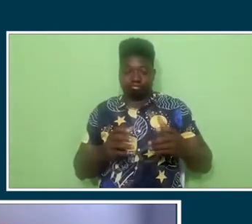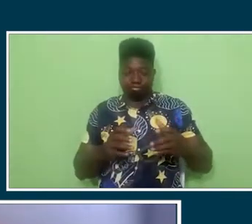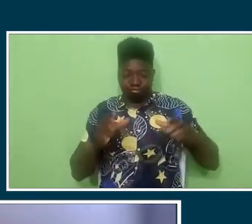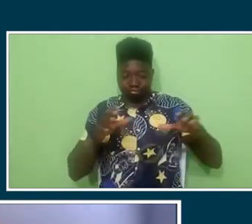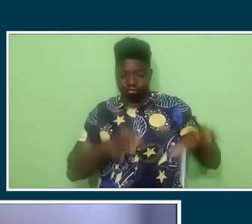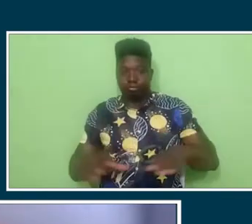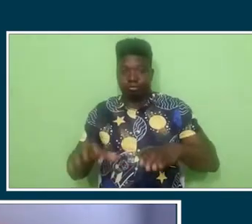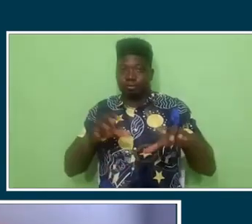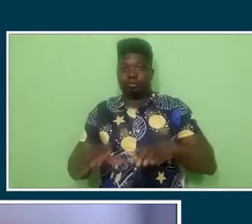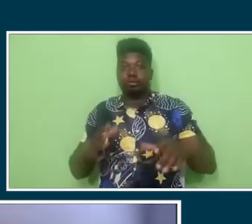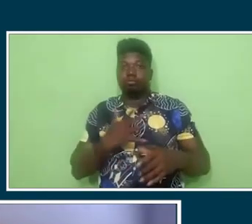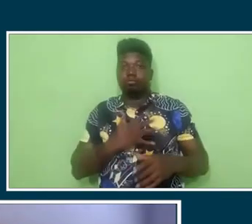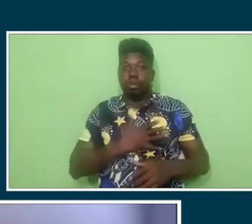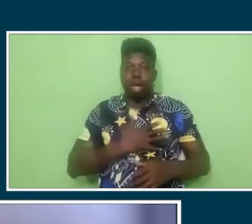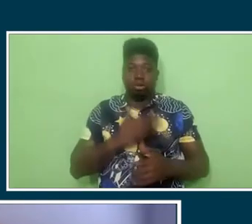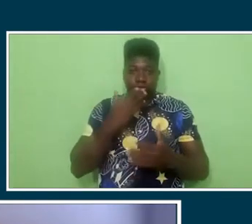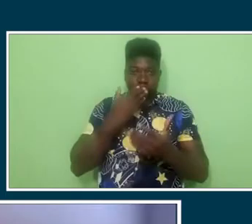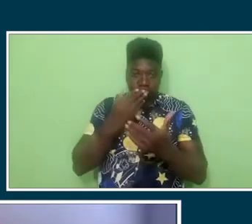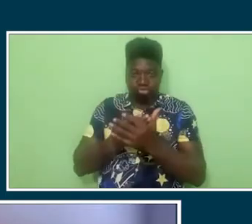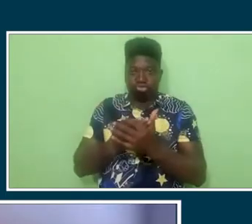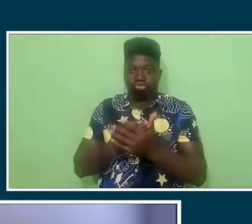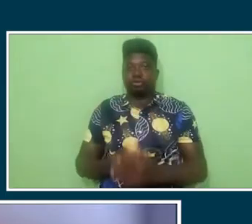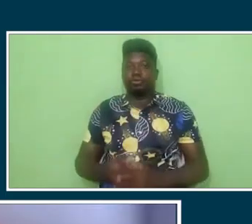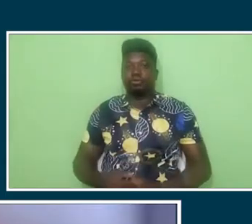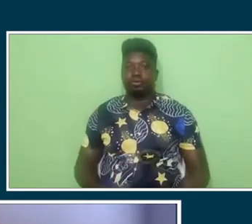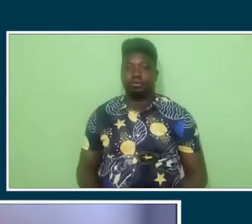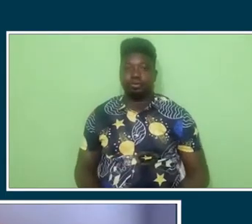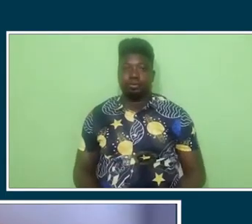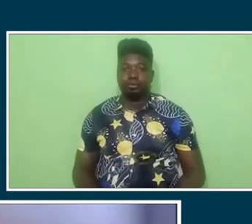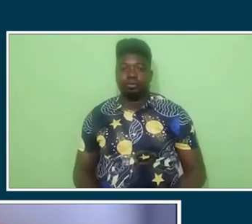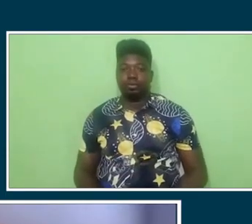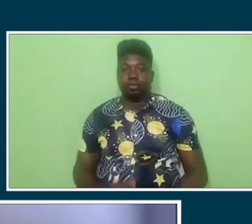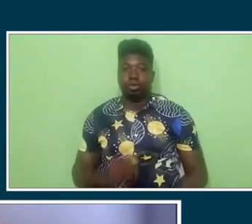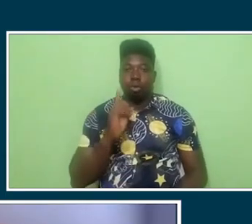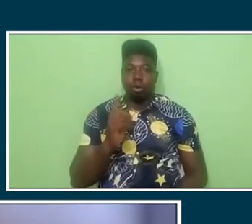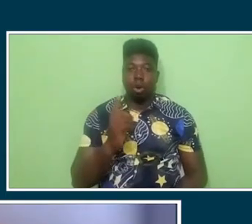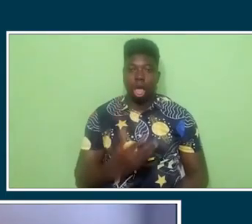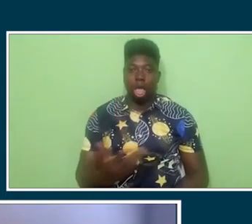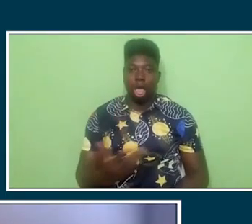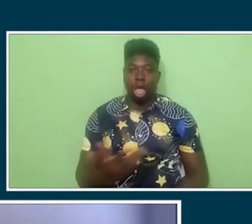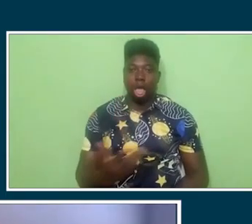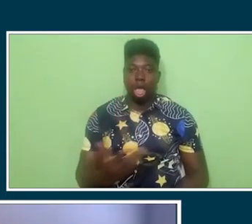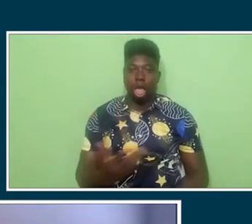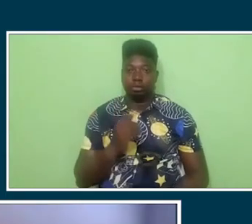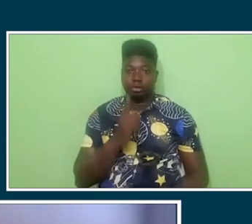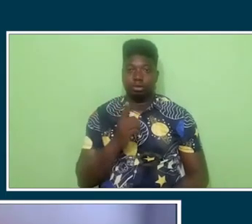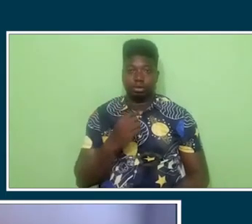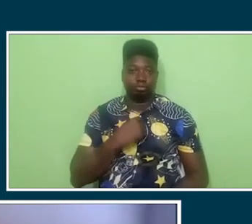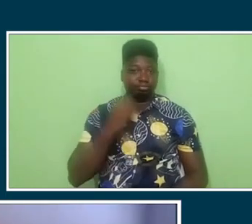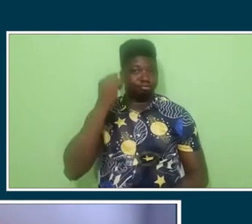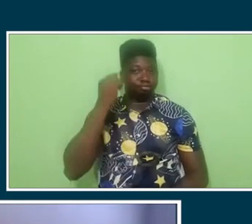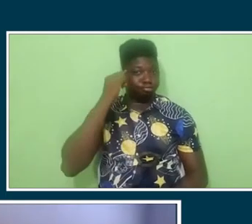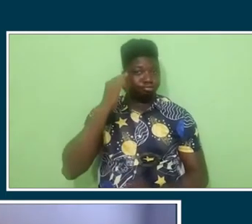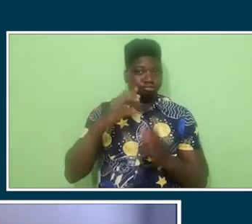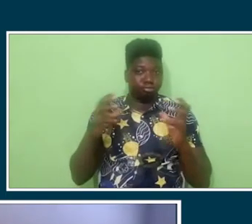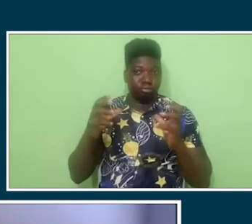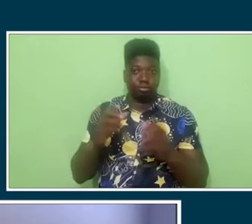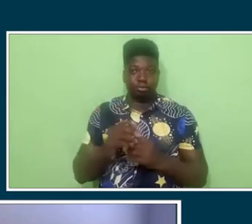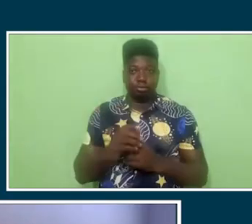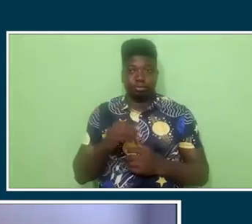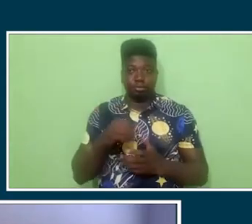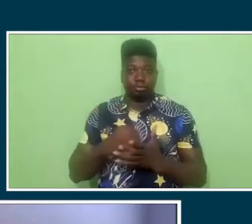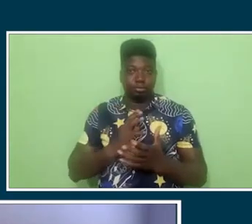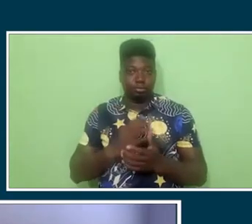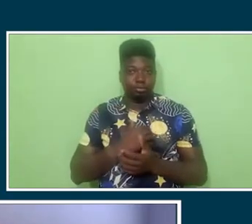really, that I think on a lot is our interconnectedness in ways that are sometimes uncomfortable